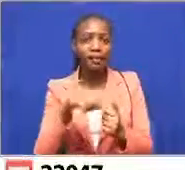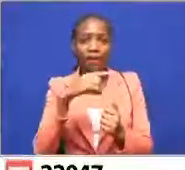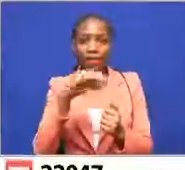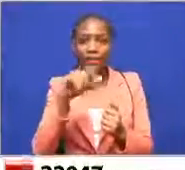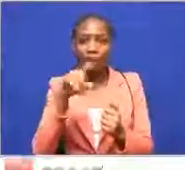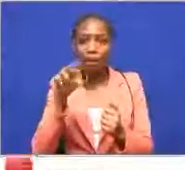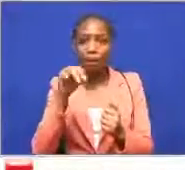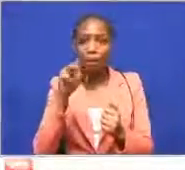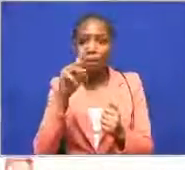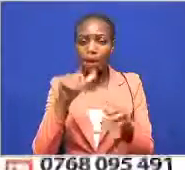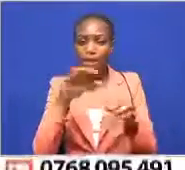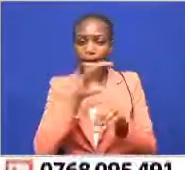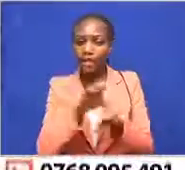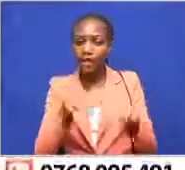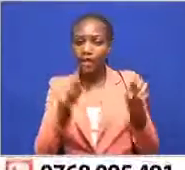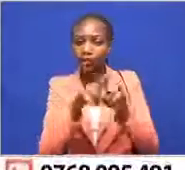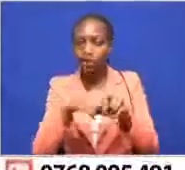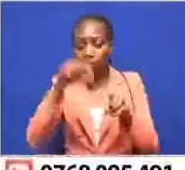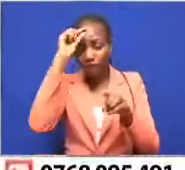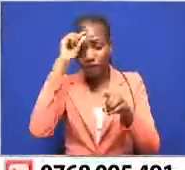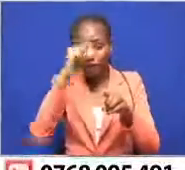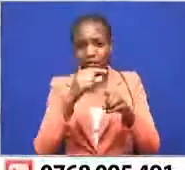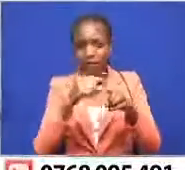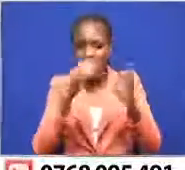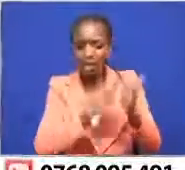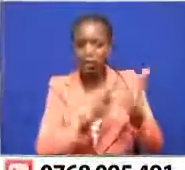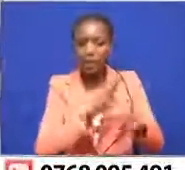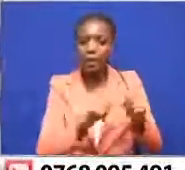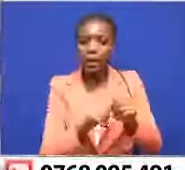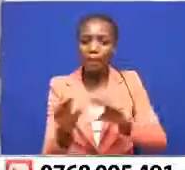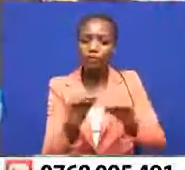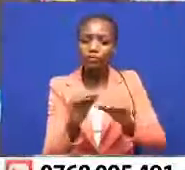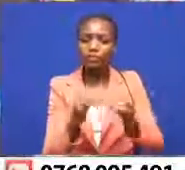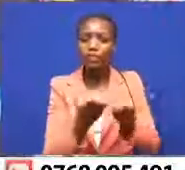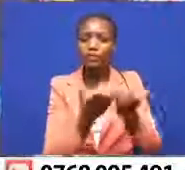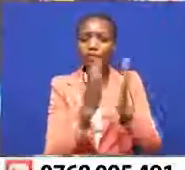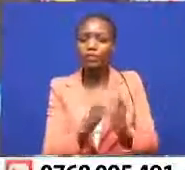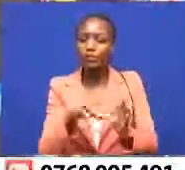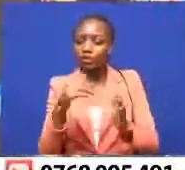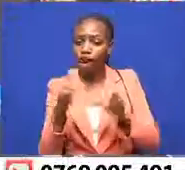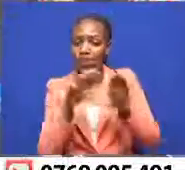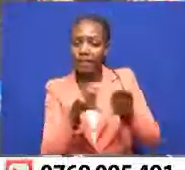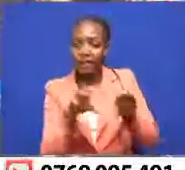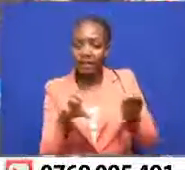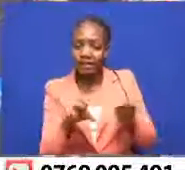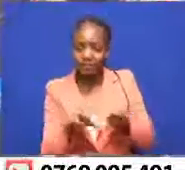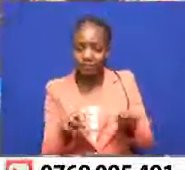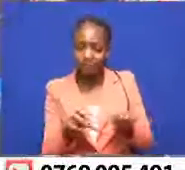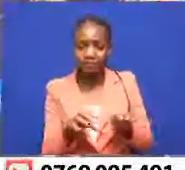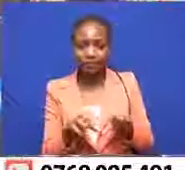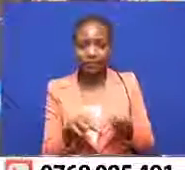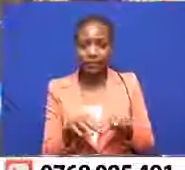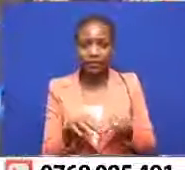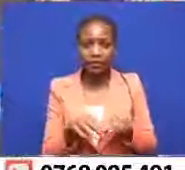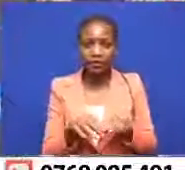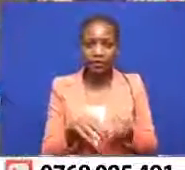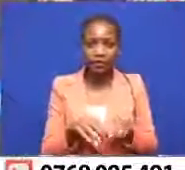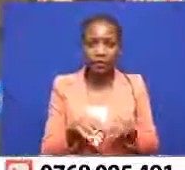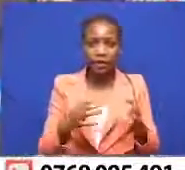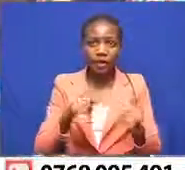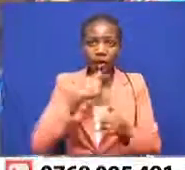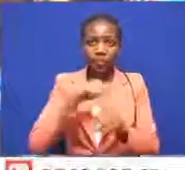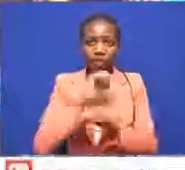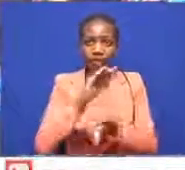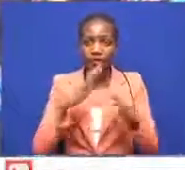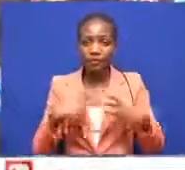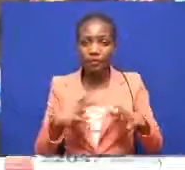The government is also considering relocating Gikomba traders to other markets. We urge you to be cooperative